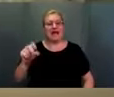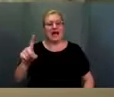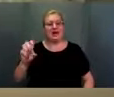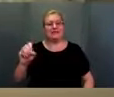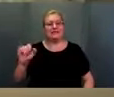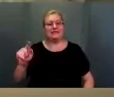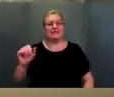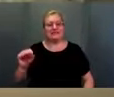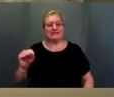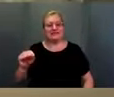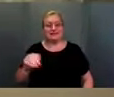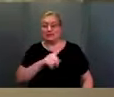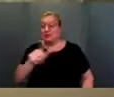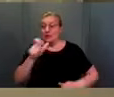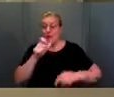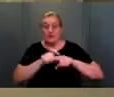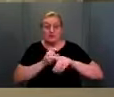or Caribbean people in here?